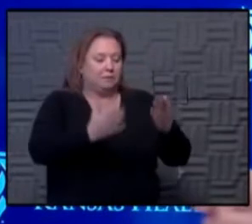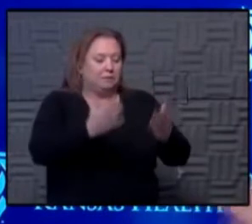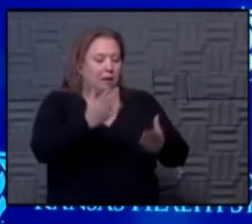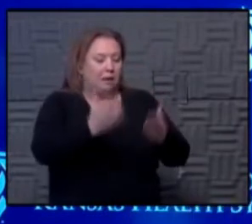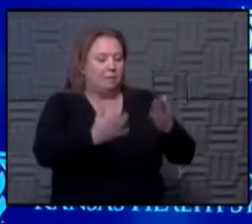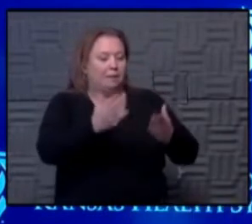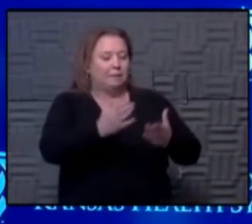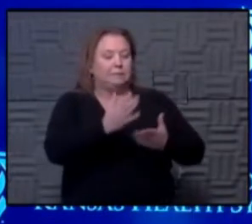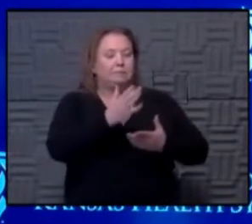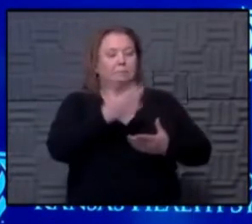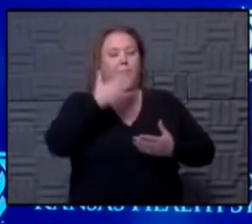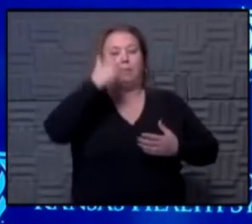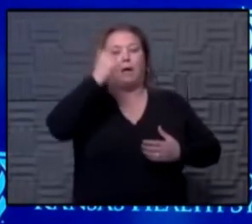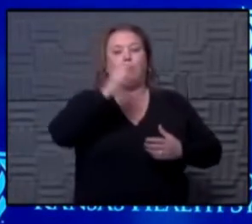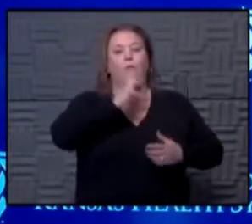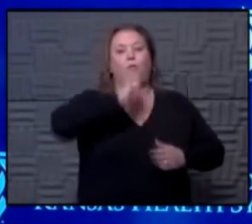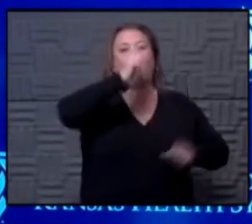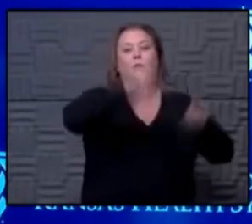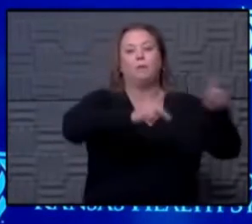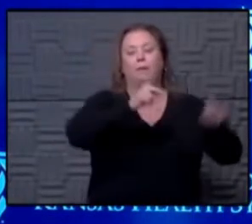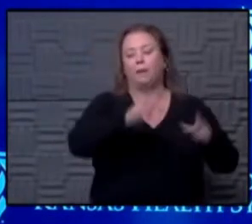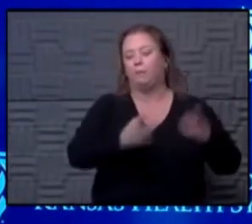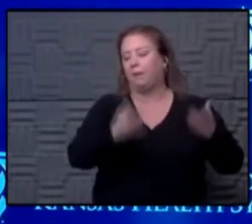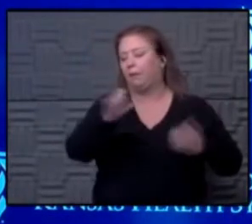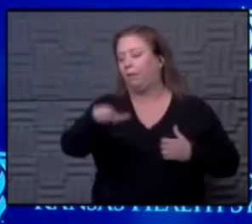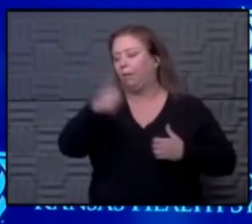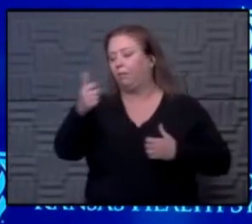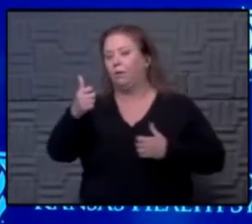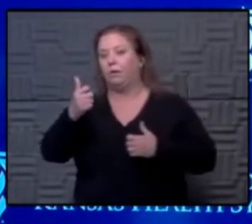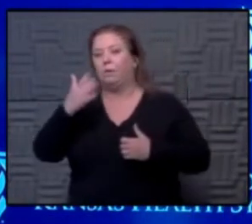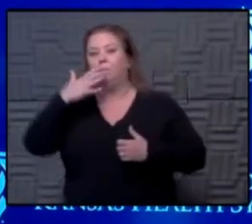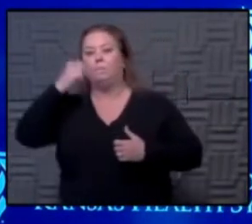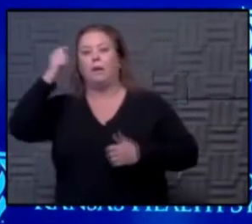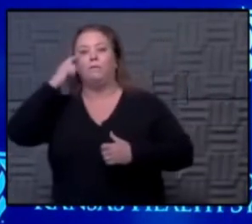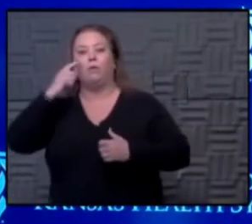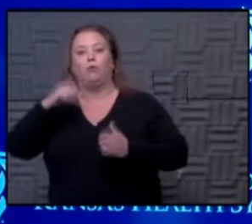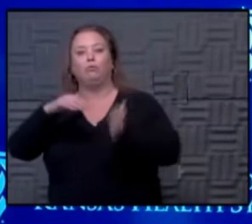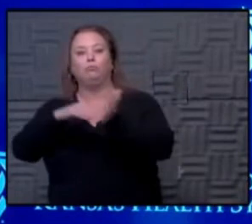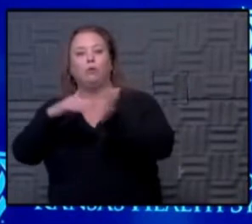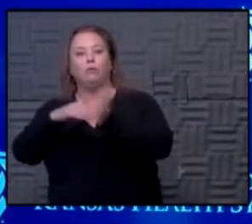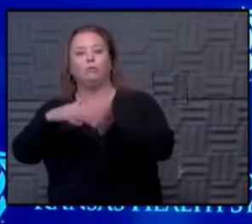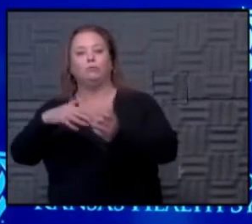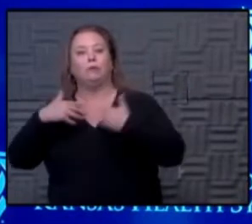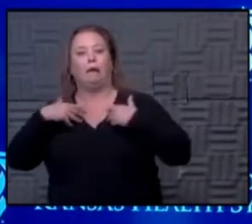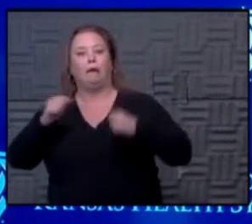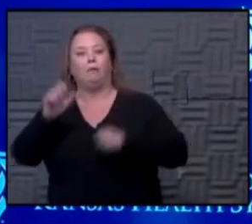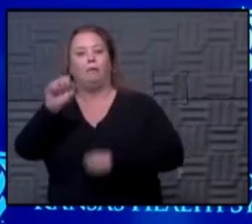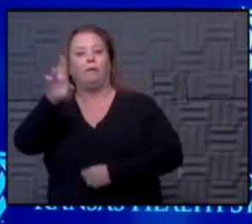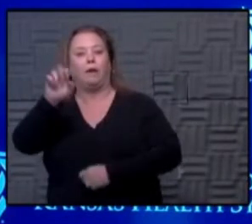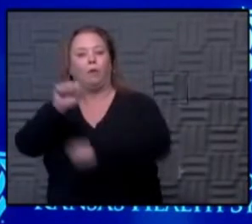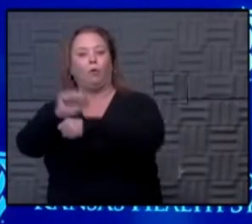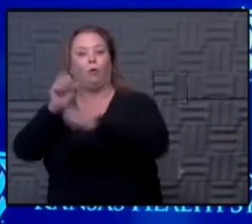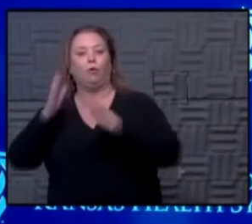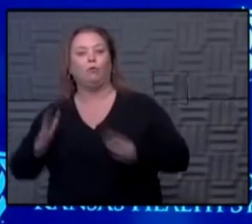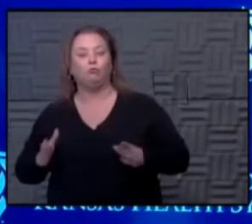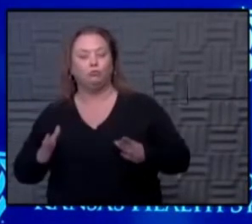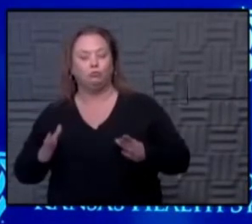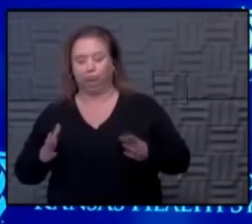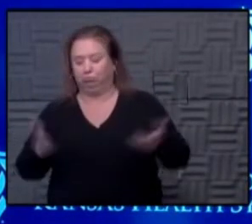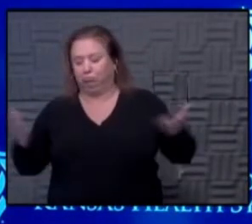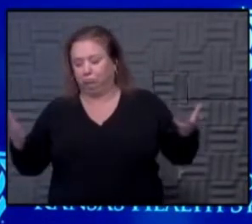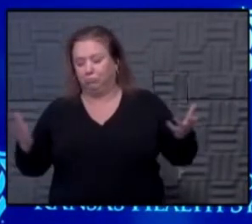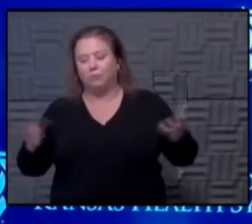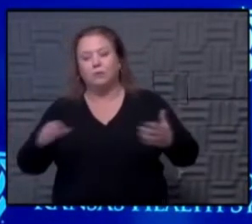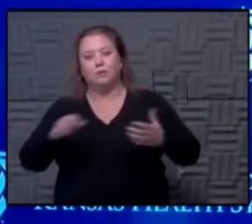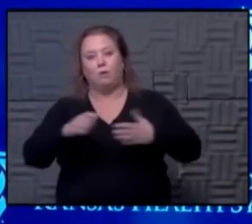older population, and some may provide better coverage for healthcare workers for a different reason. And that in the long run, that